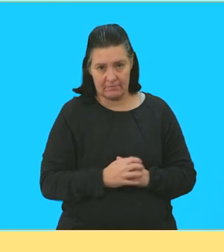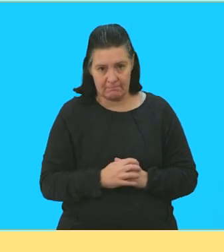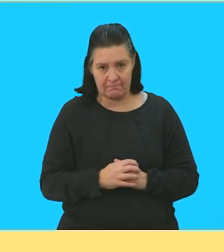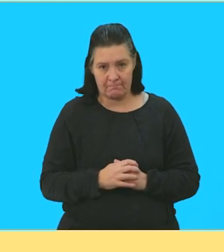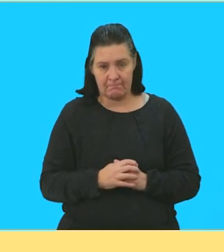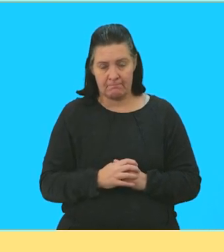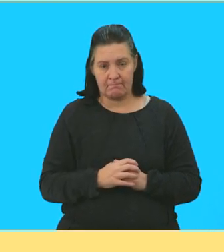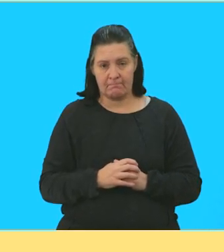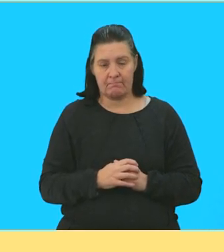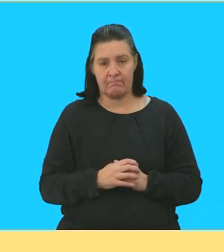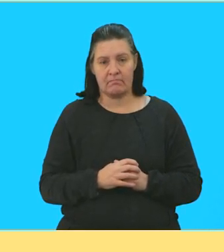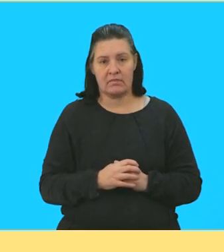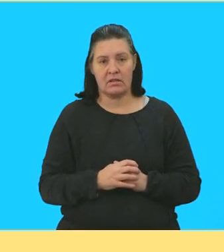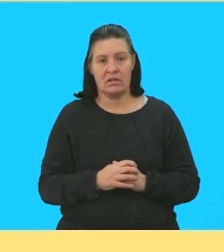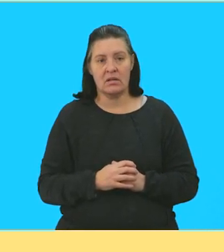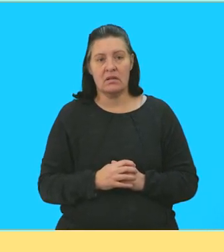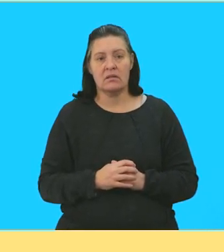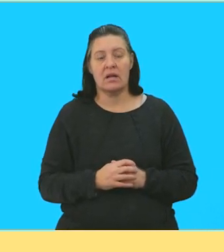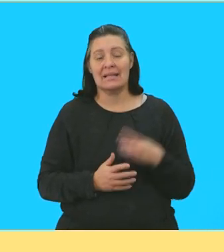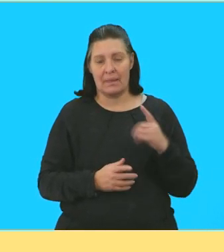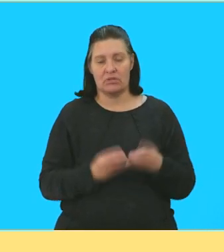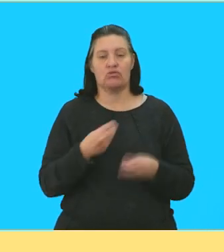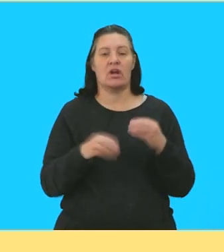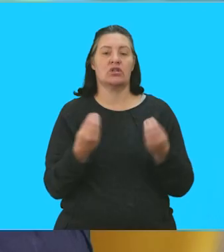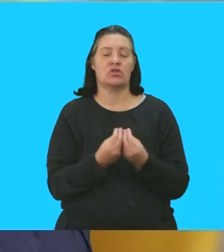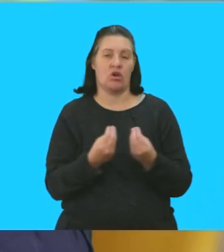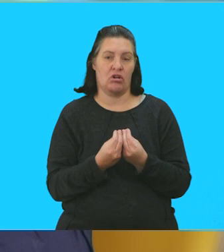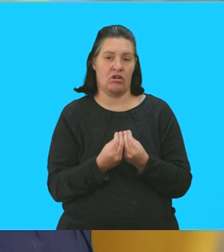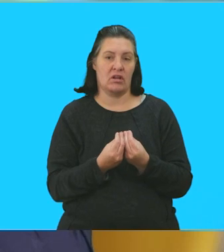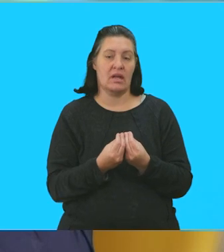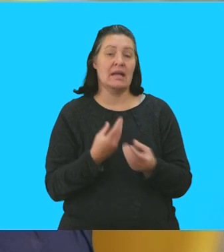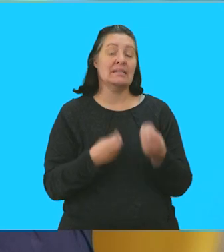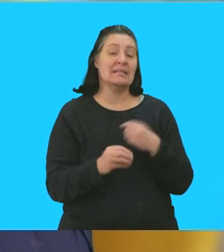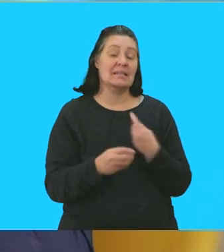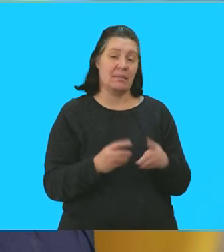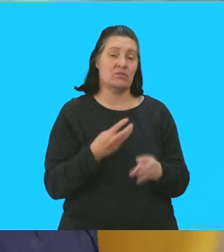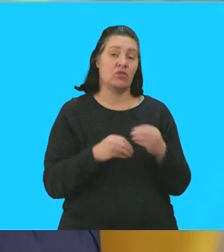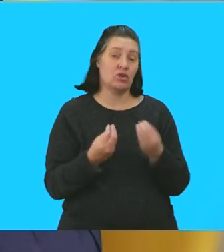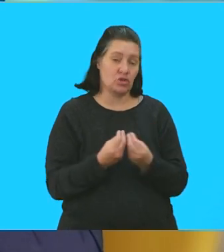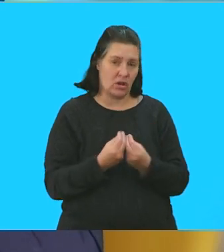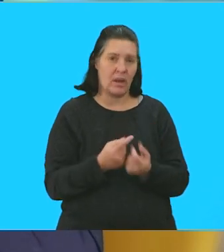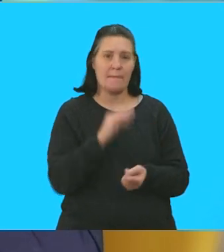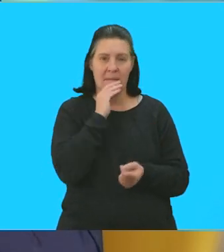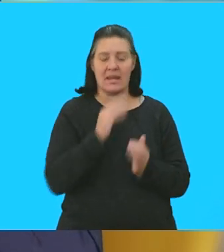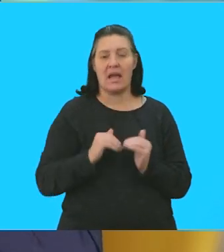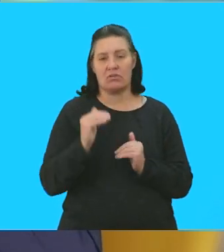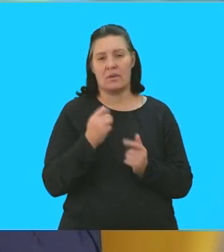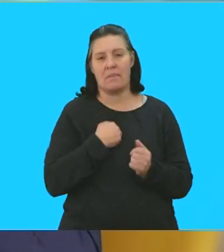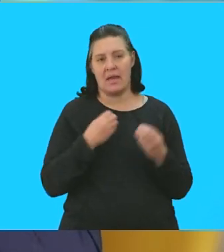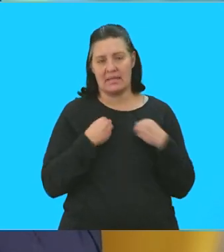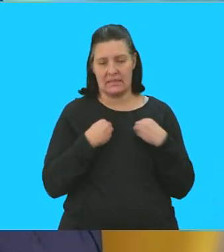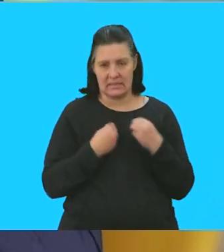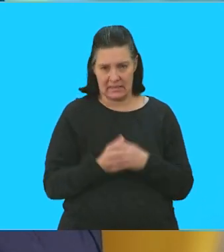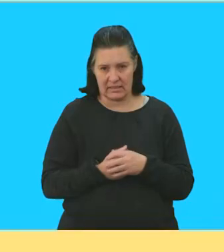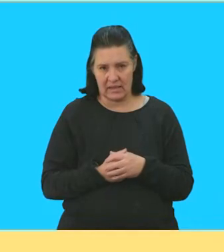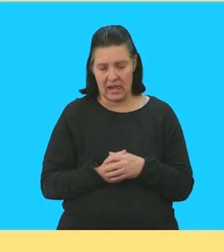7,300 on my assets. I have debited trading stock, and debiting trading stock means I'm increasing my assets.